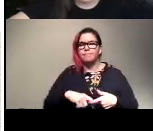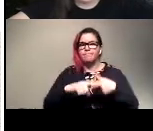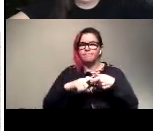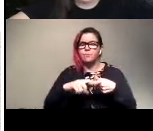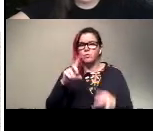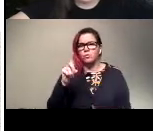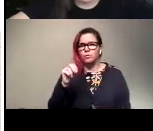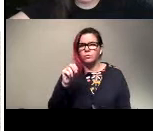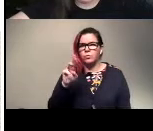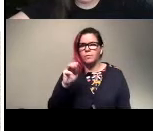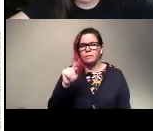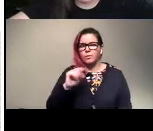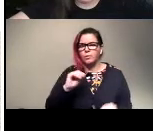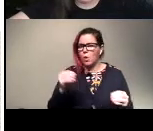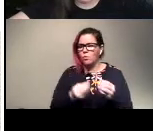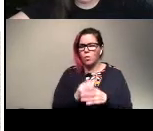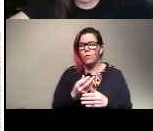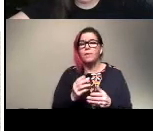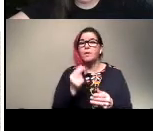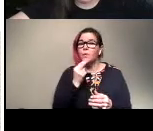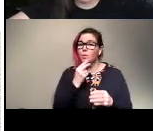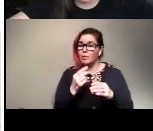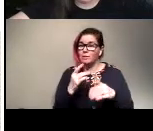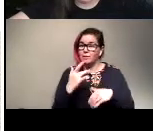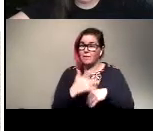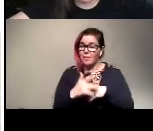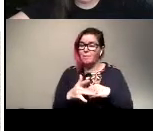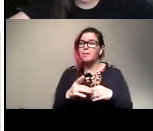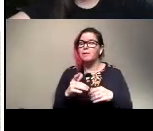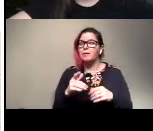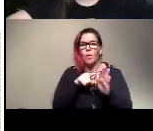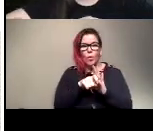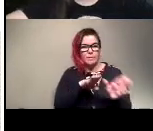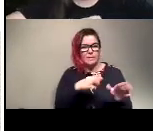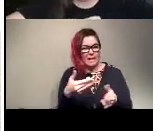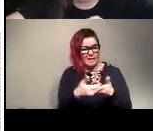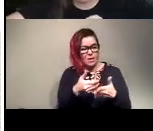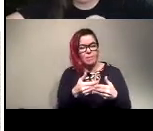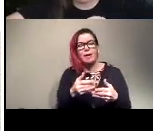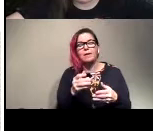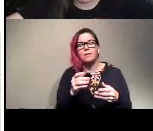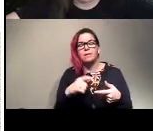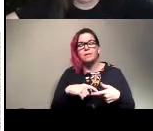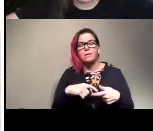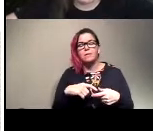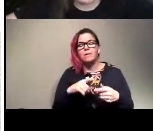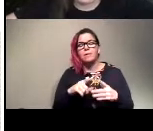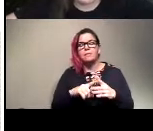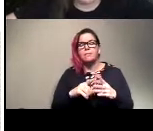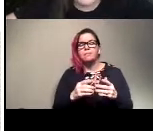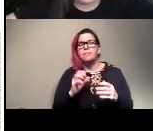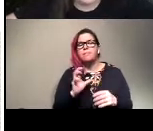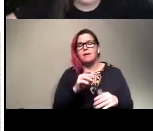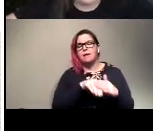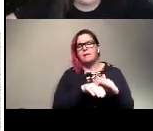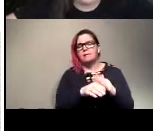growing at all. And then when the nutrients become available, then they suddenly, if a worm dies nearby, then that maybe allows them to access that. So